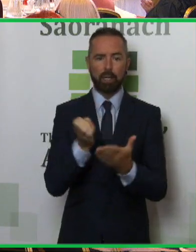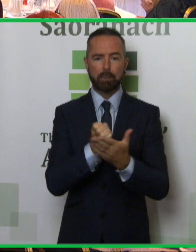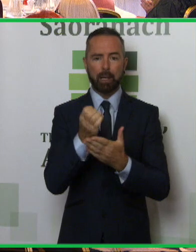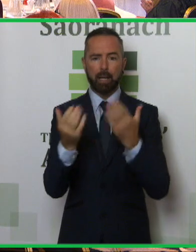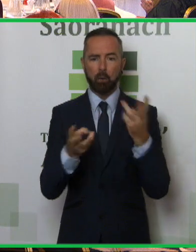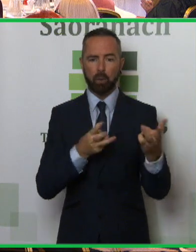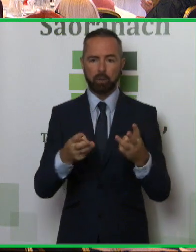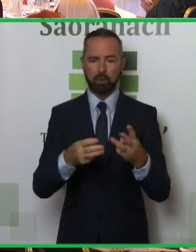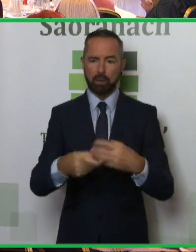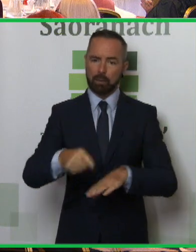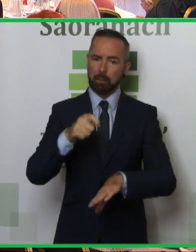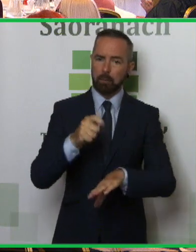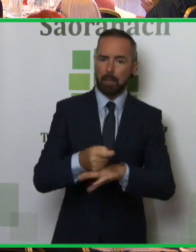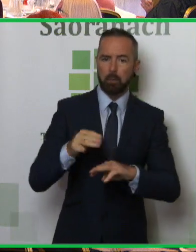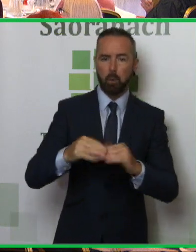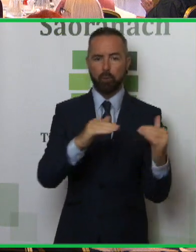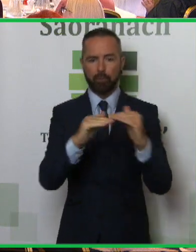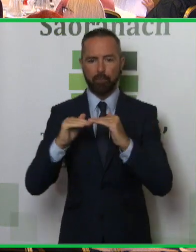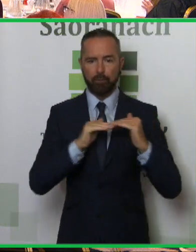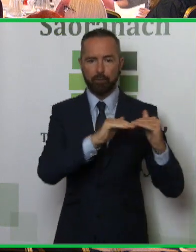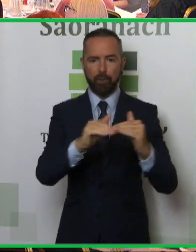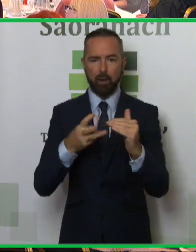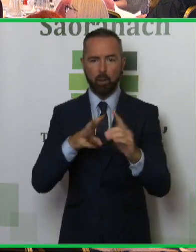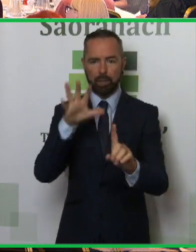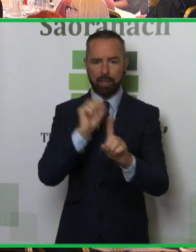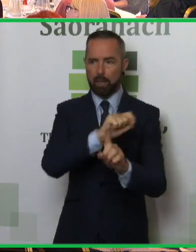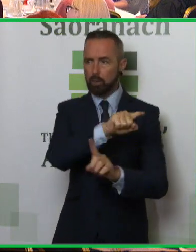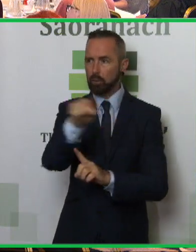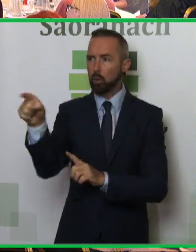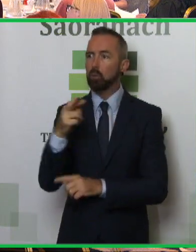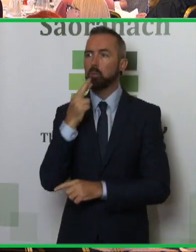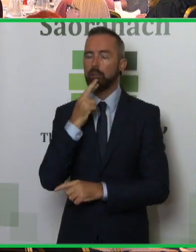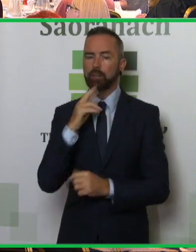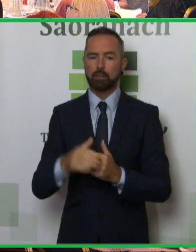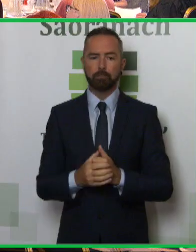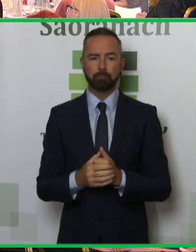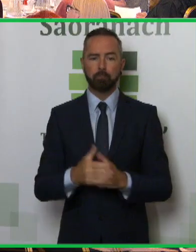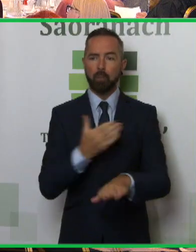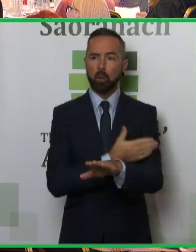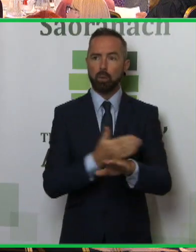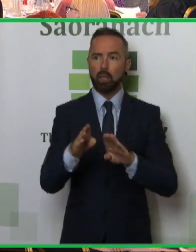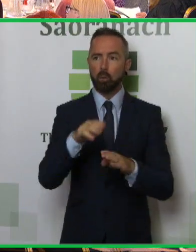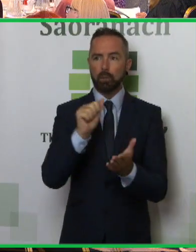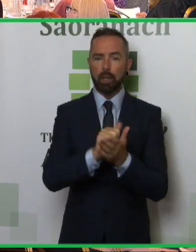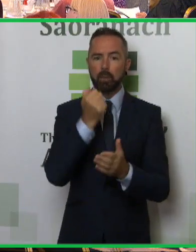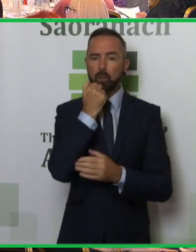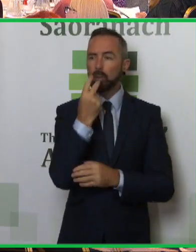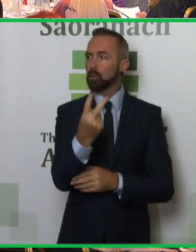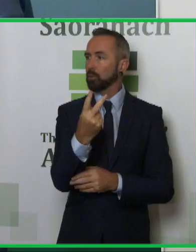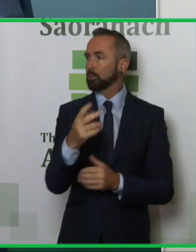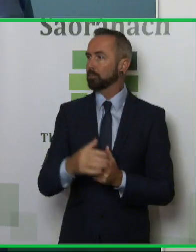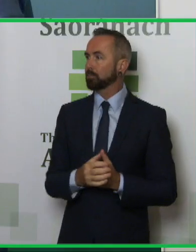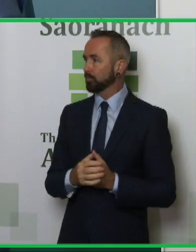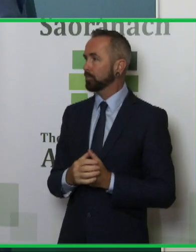fair and effective way to capture what the preference of the room is. So we're going to start with ballot paper 2. And what we're